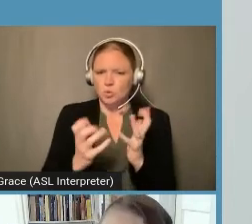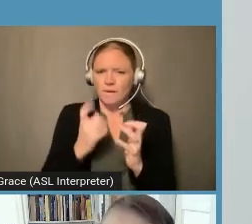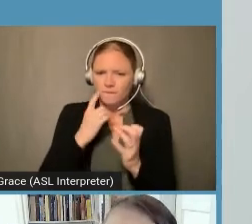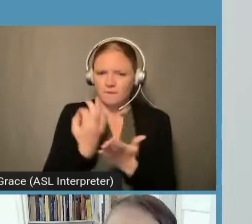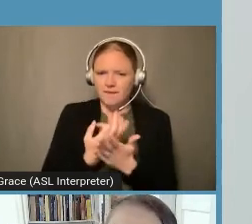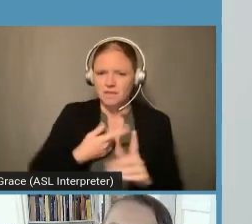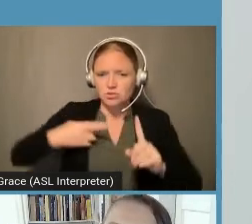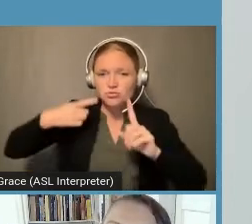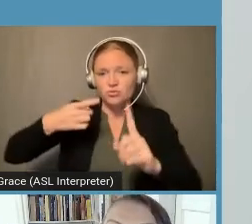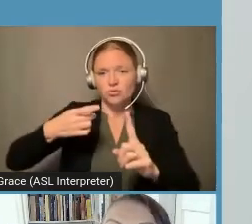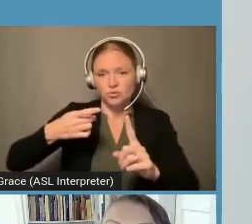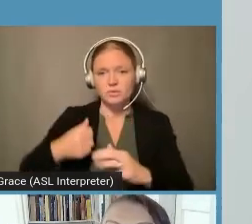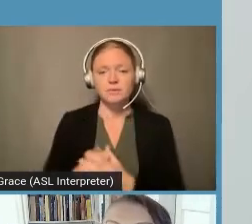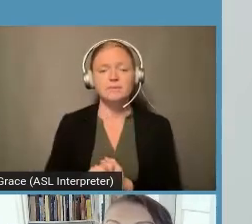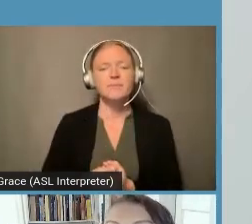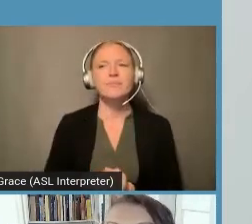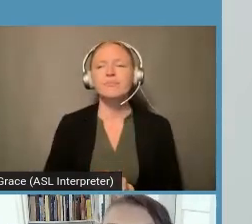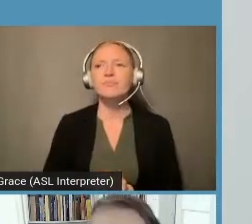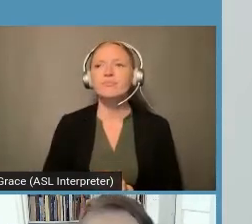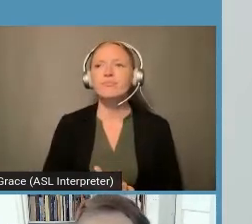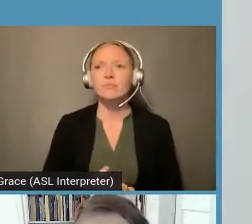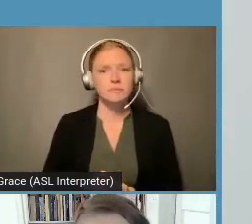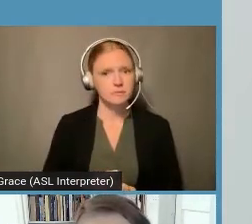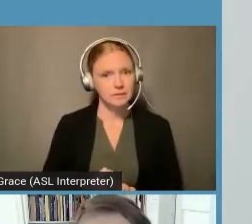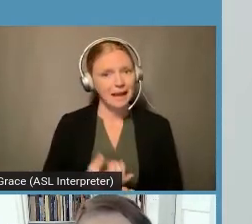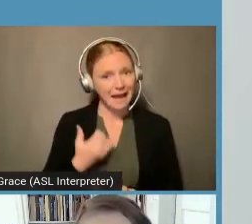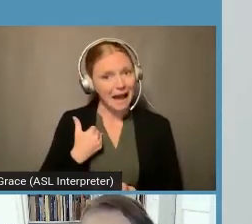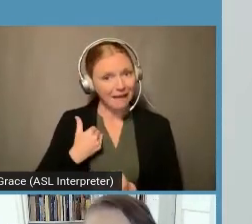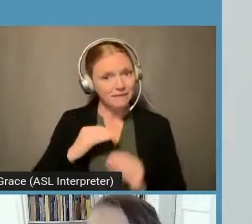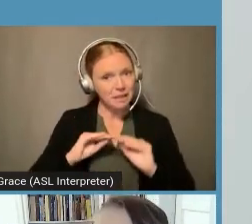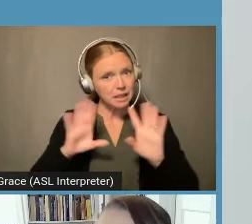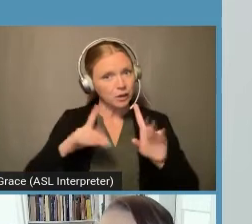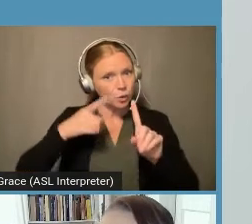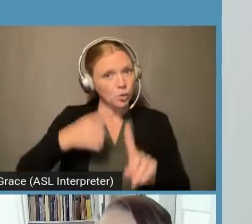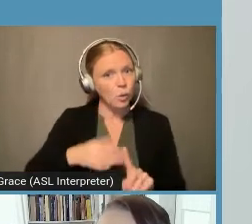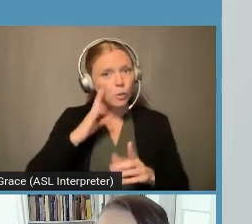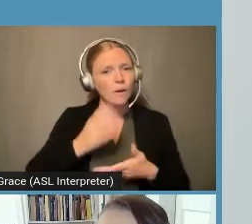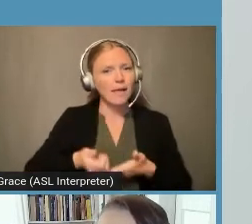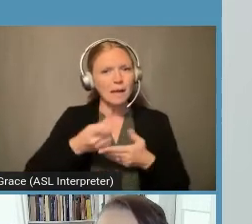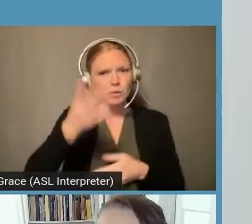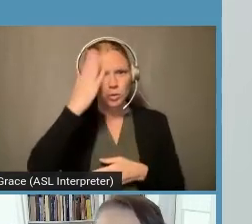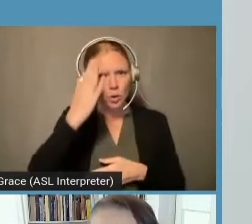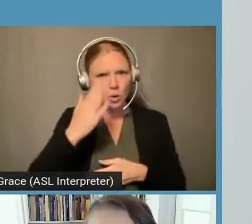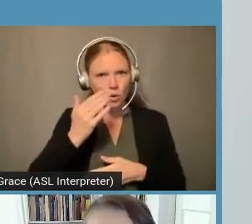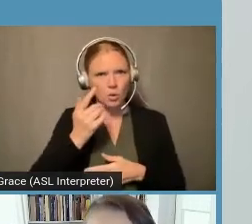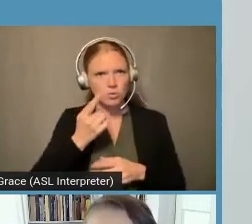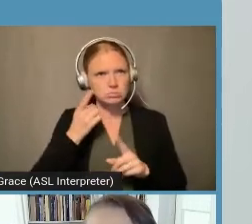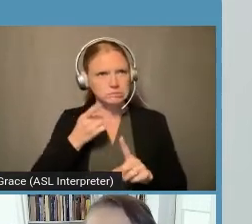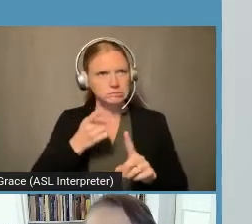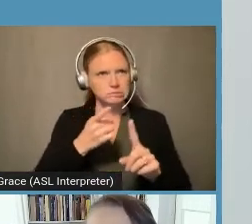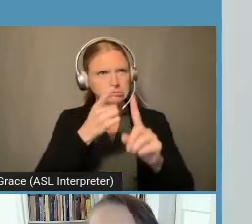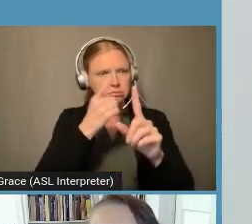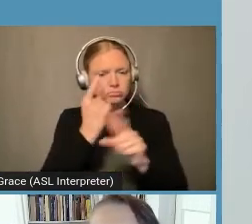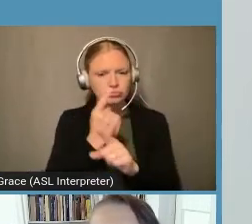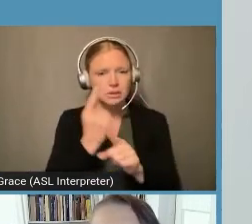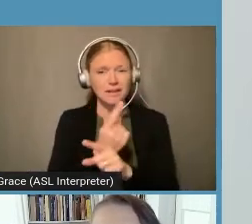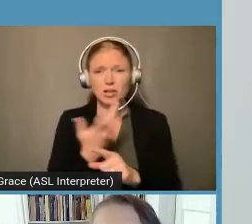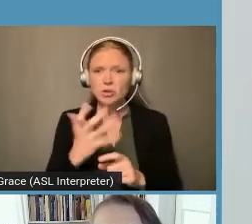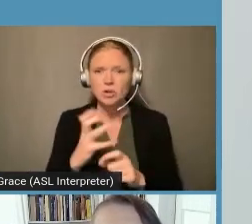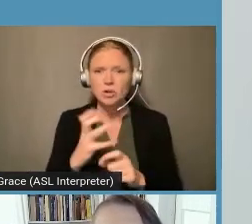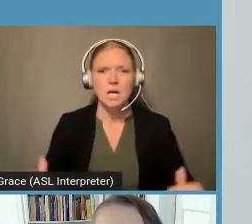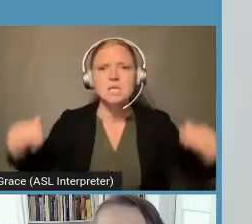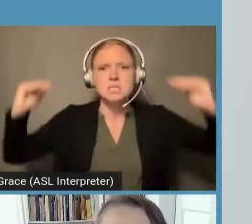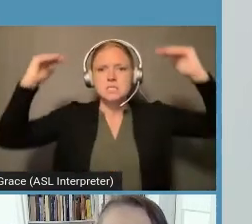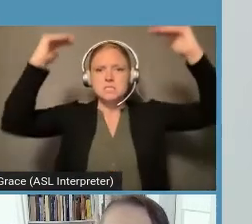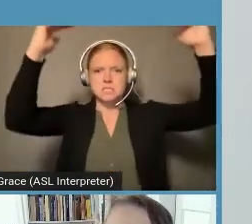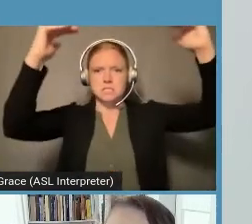will help you determine if you're headed in the right direction, but you don't want them to be so aggressive that the project